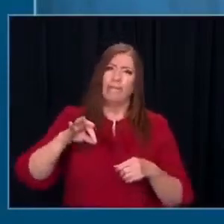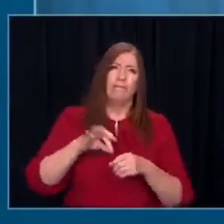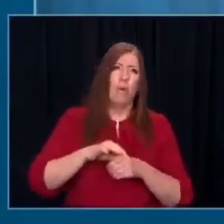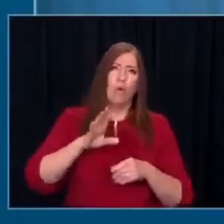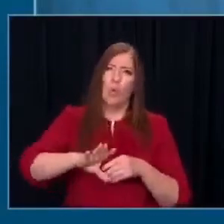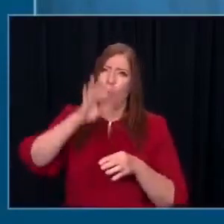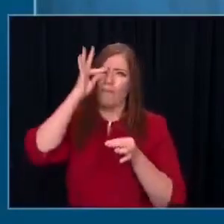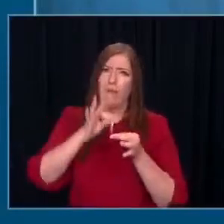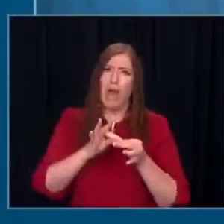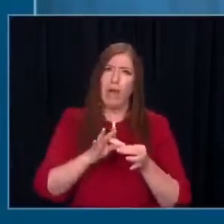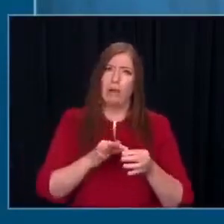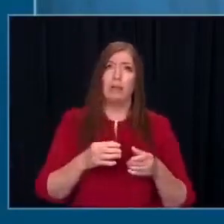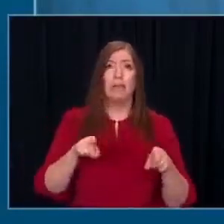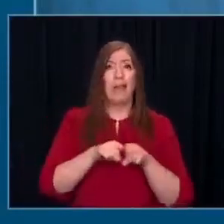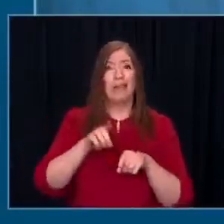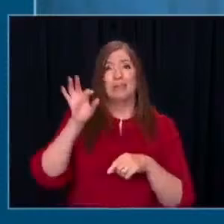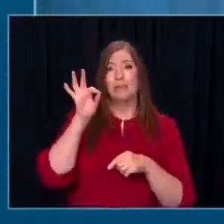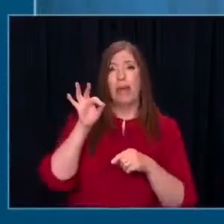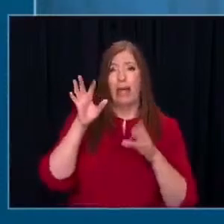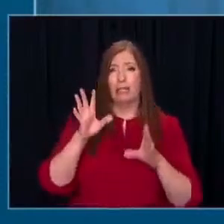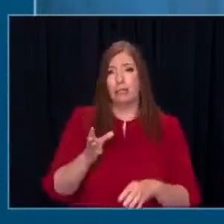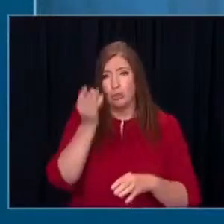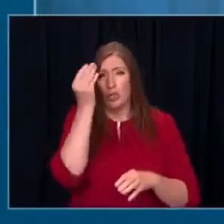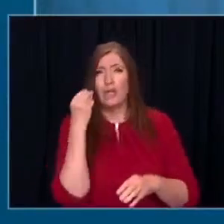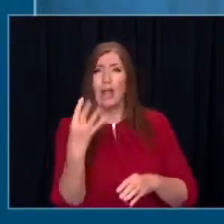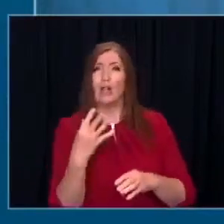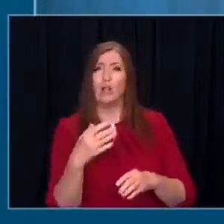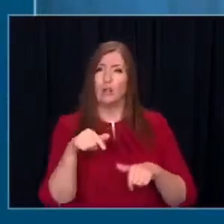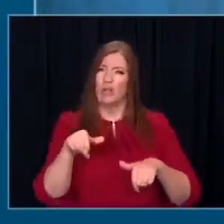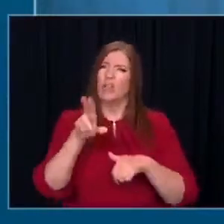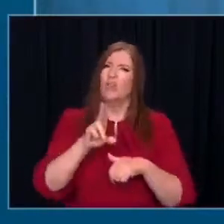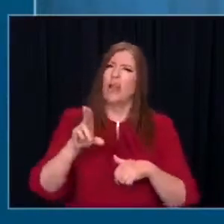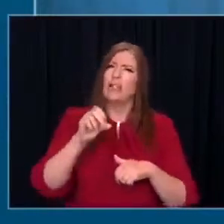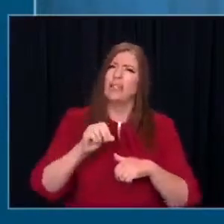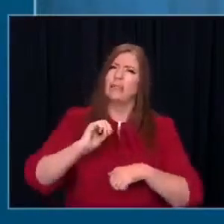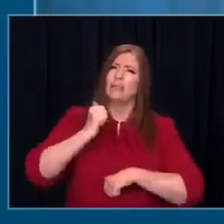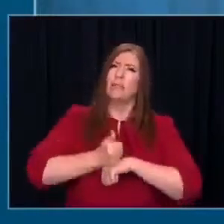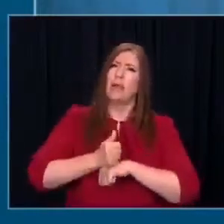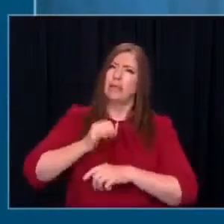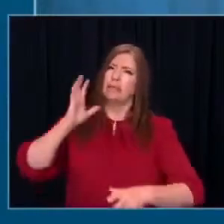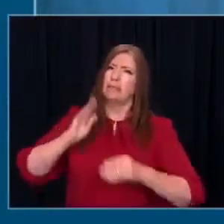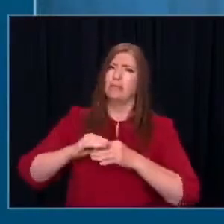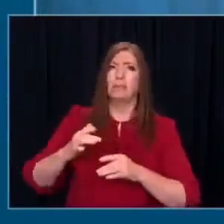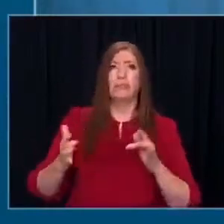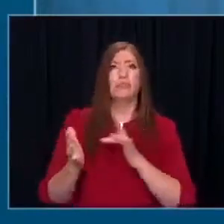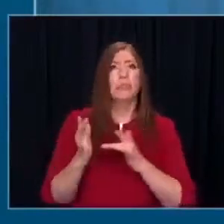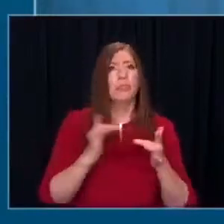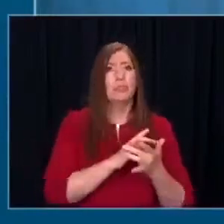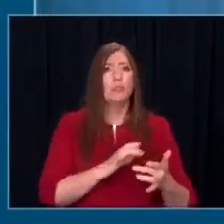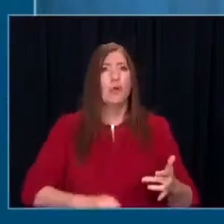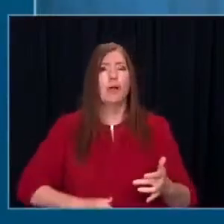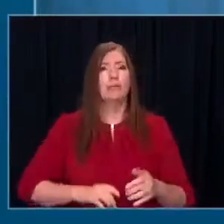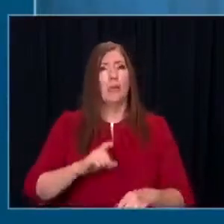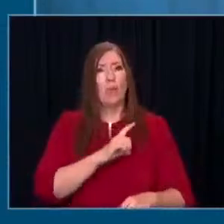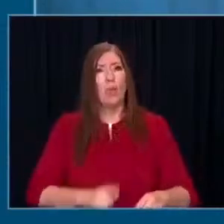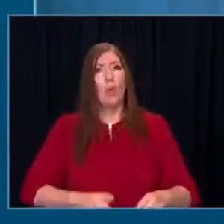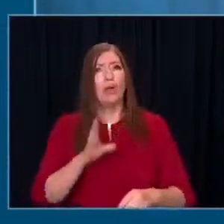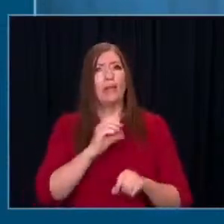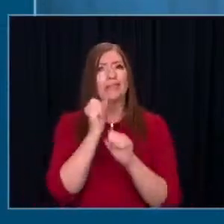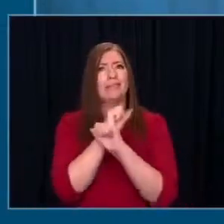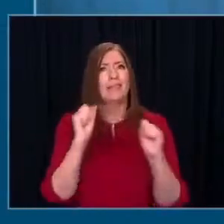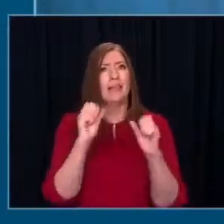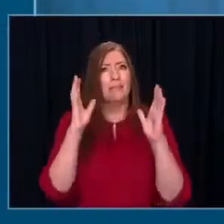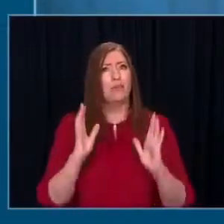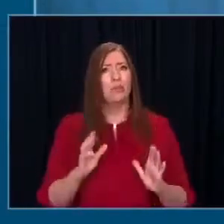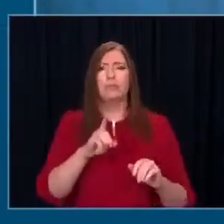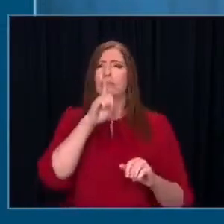faith. As a pastor, I will tell you that this country is based on the foundation that Jesus Christ is our Lord and Savior. Our Savior is